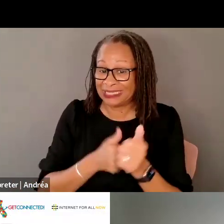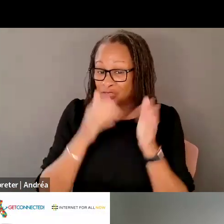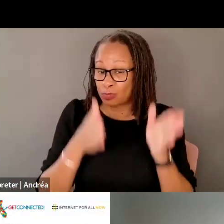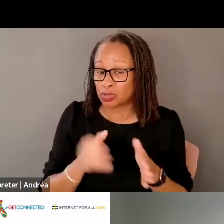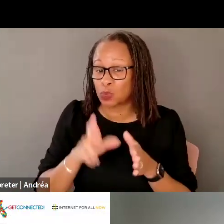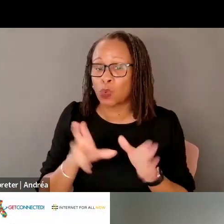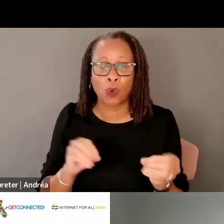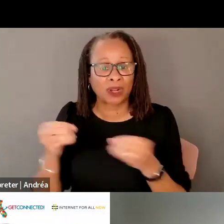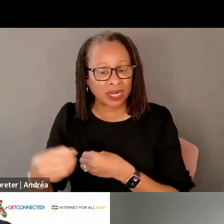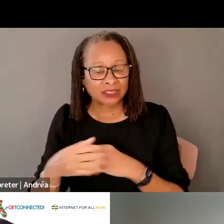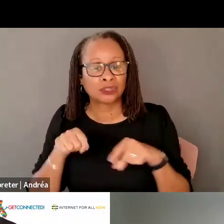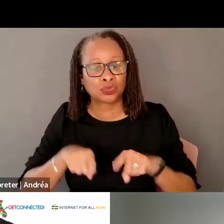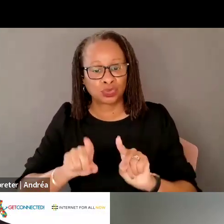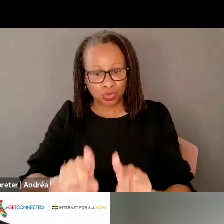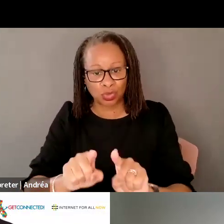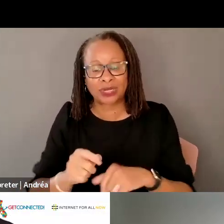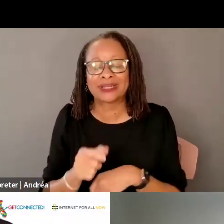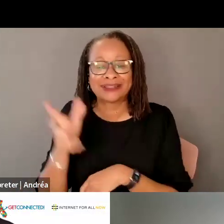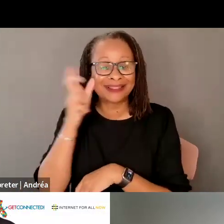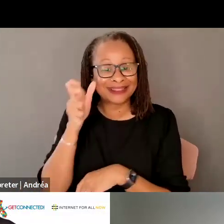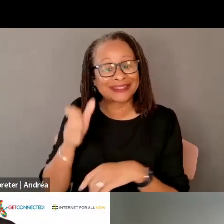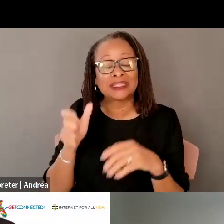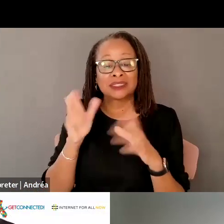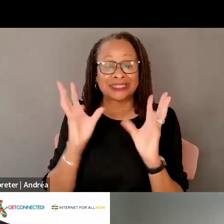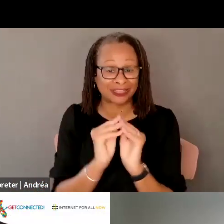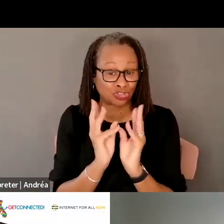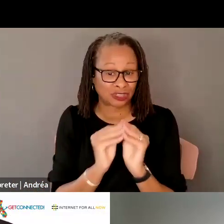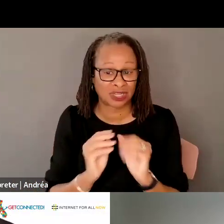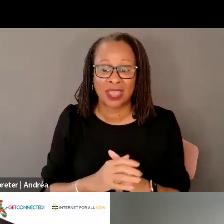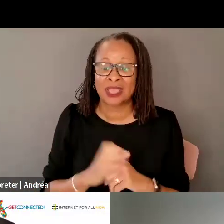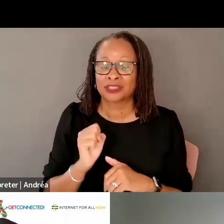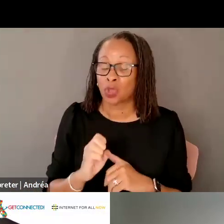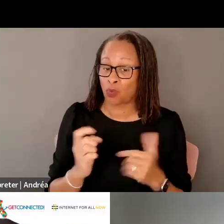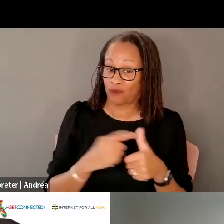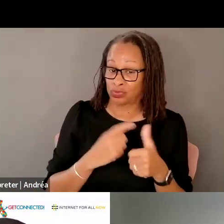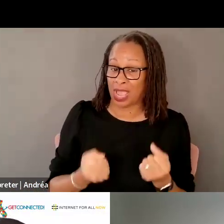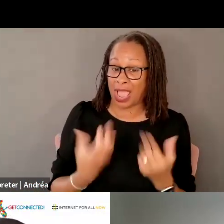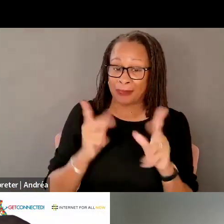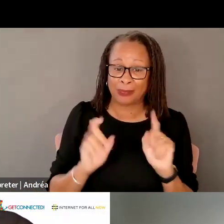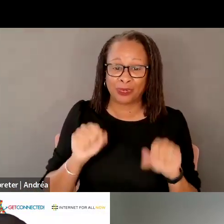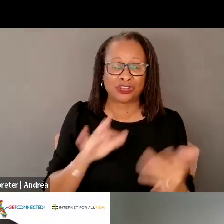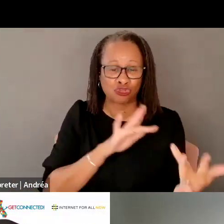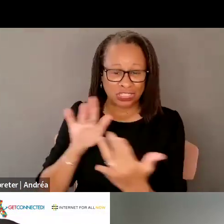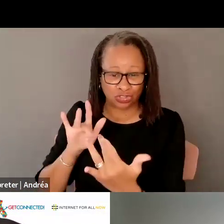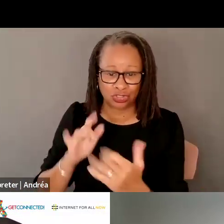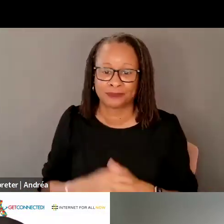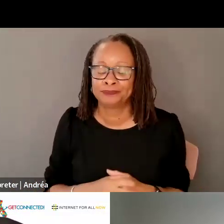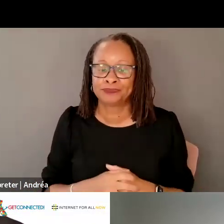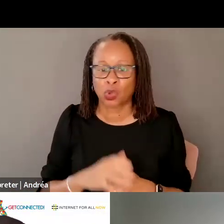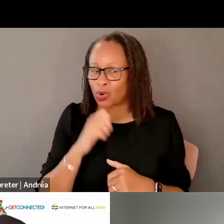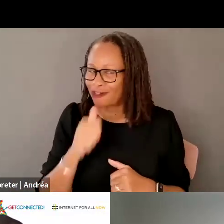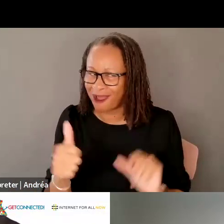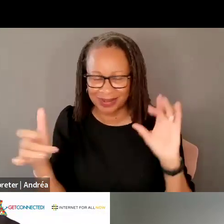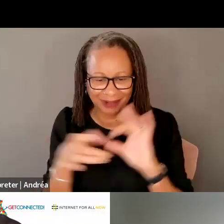or organization during the listening session is, so how many people can you reach who are